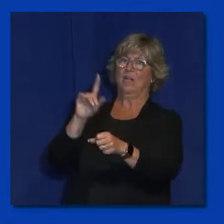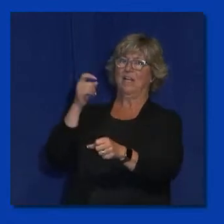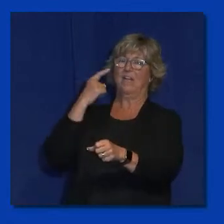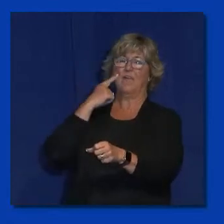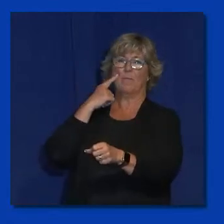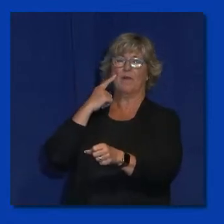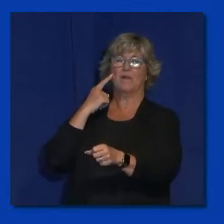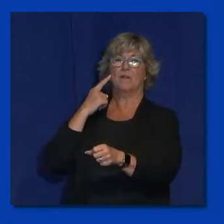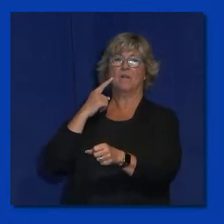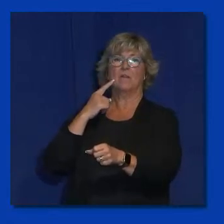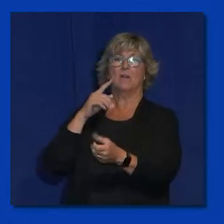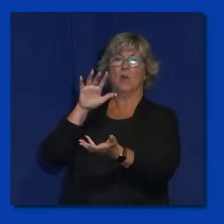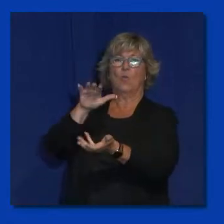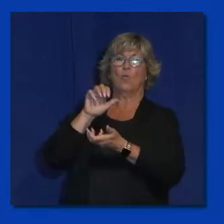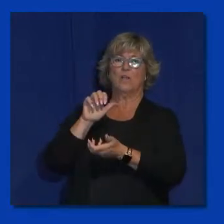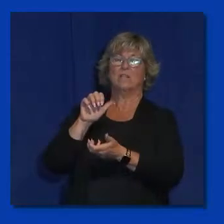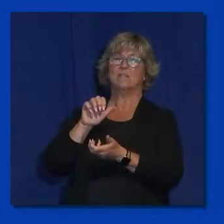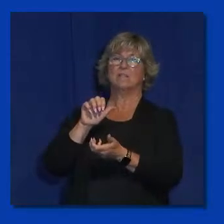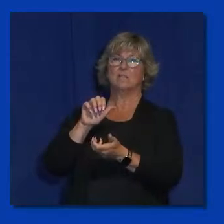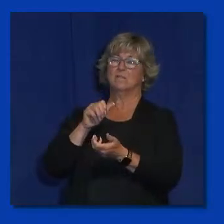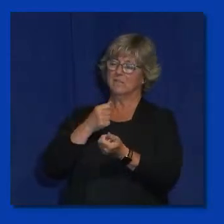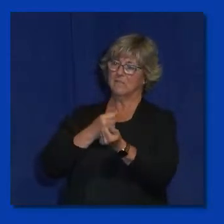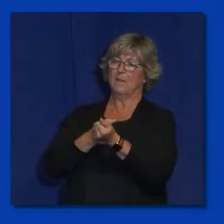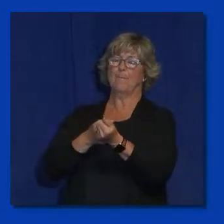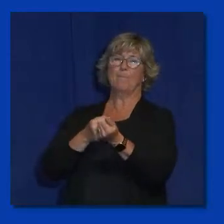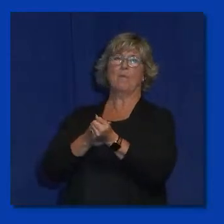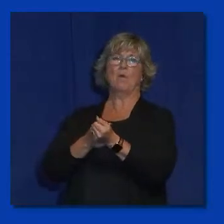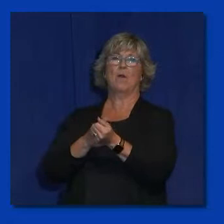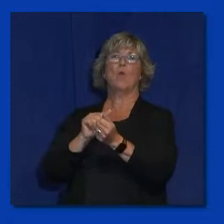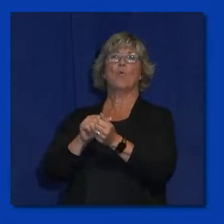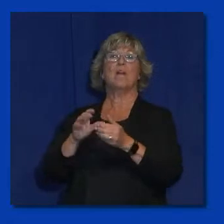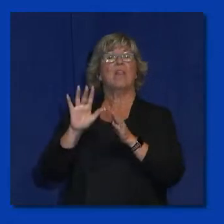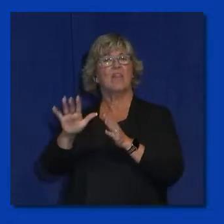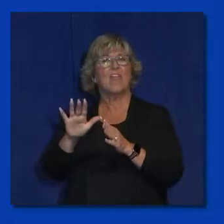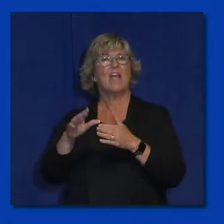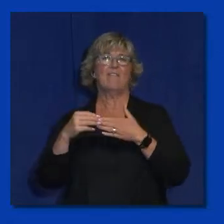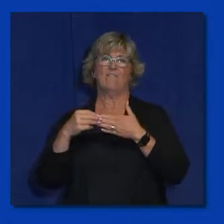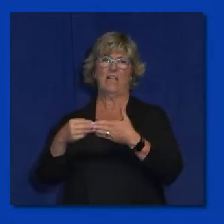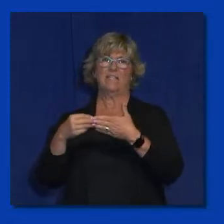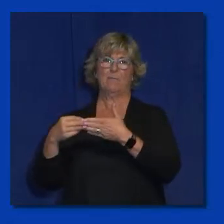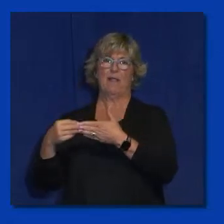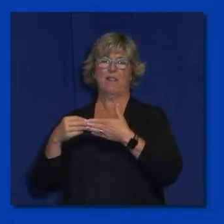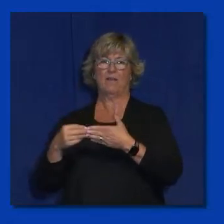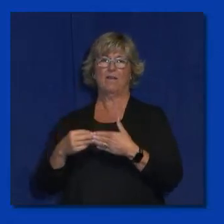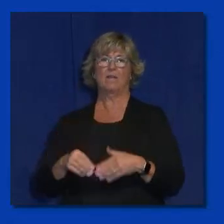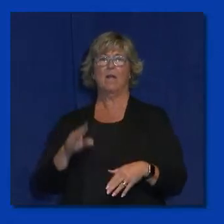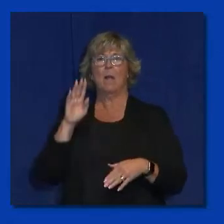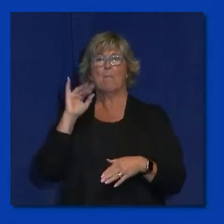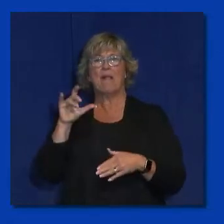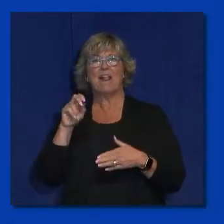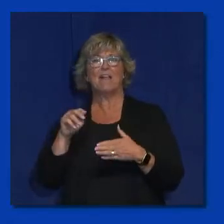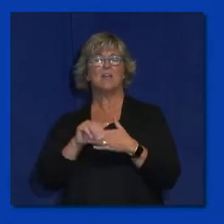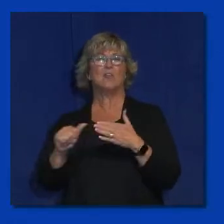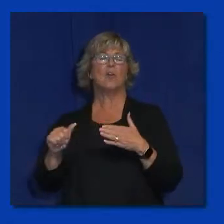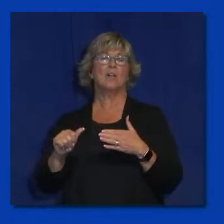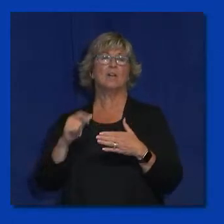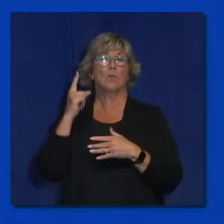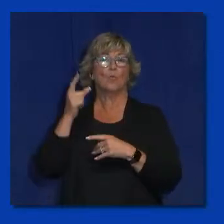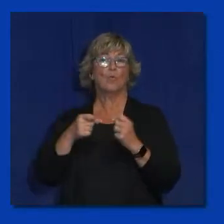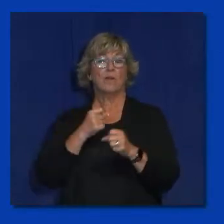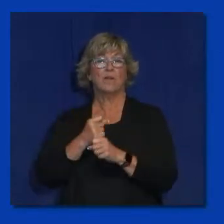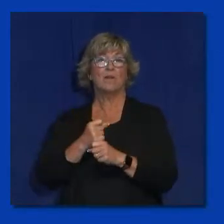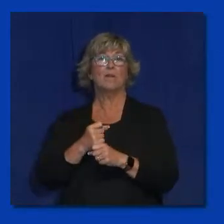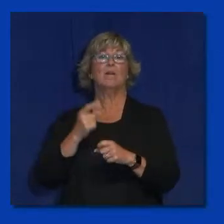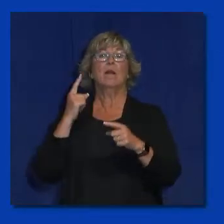Local government has received unprecedented supports with flexibility. $1 billion a year, they're getting another $1 billion